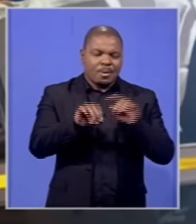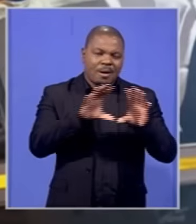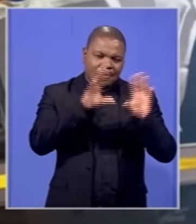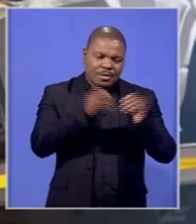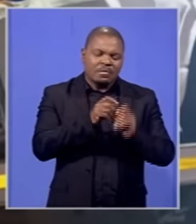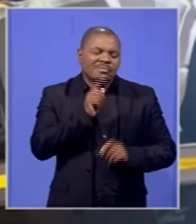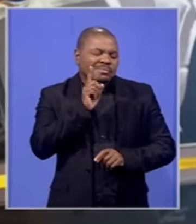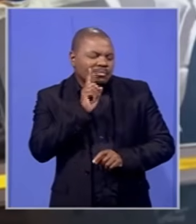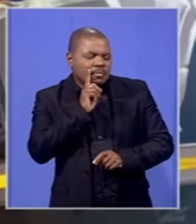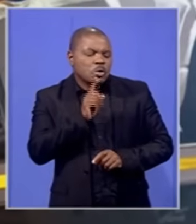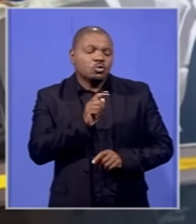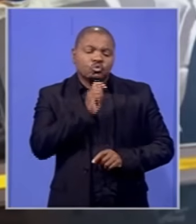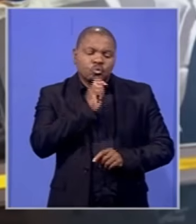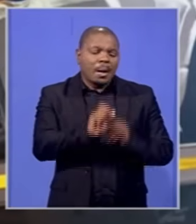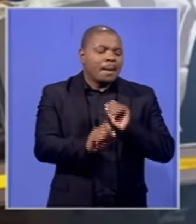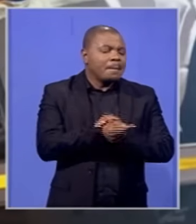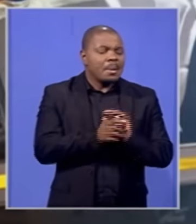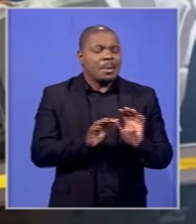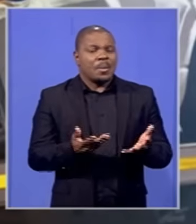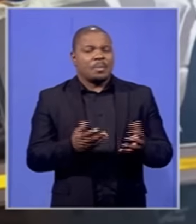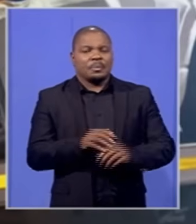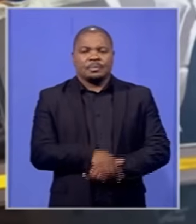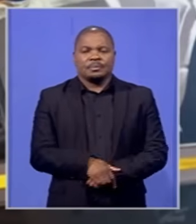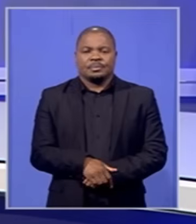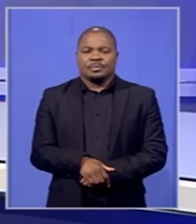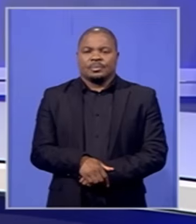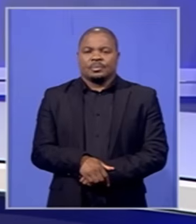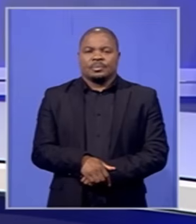real cause of this crash may have been.